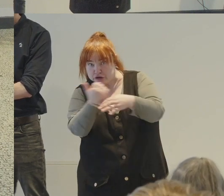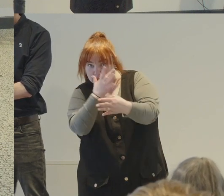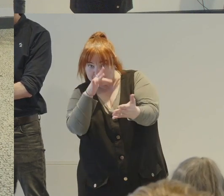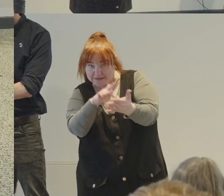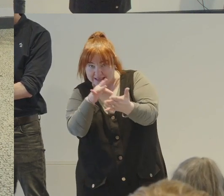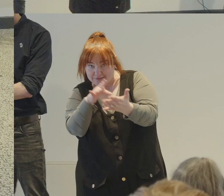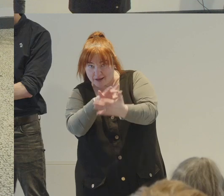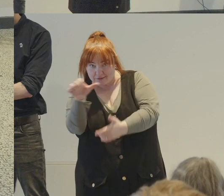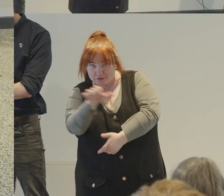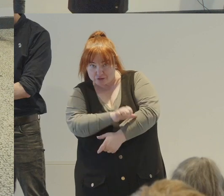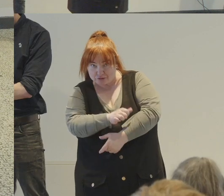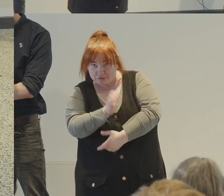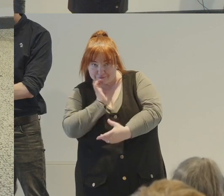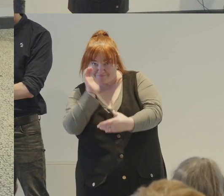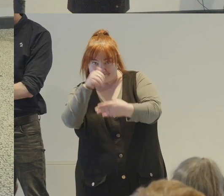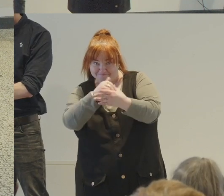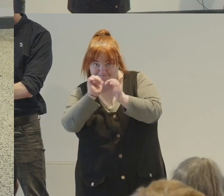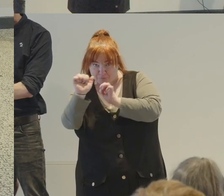have some?